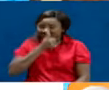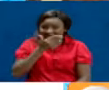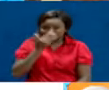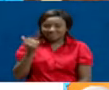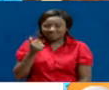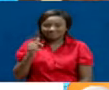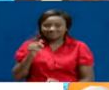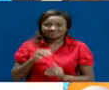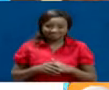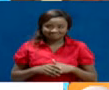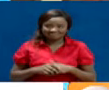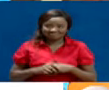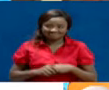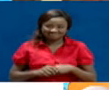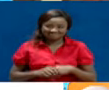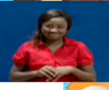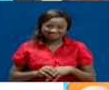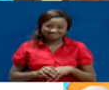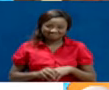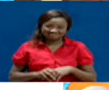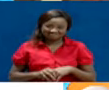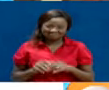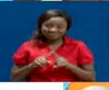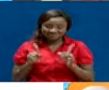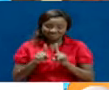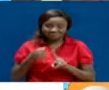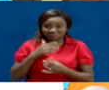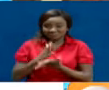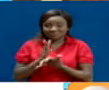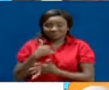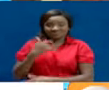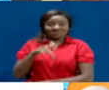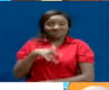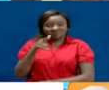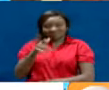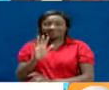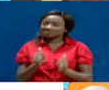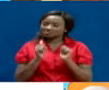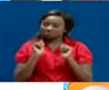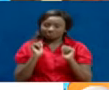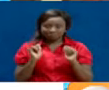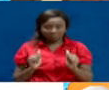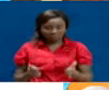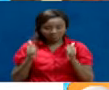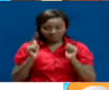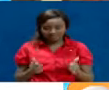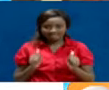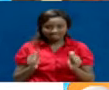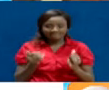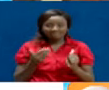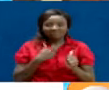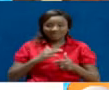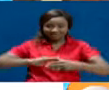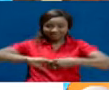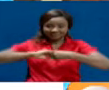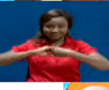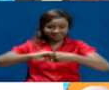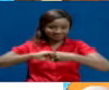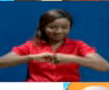away from the public. But I think it was a good thing. It was a good thing to have that